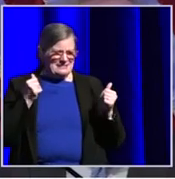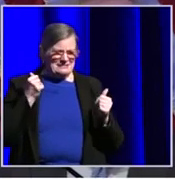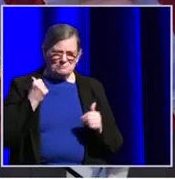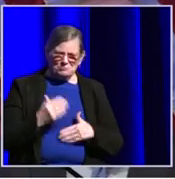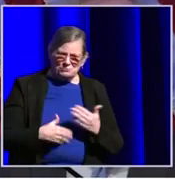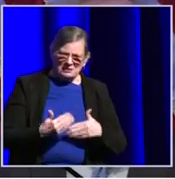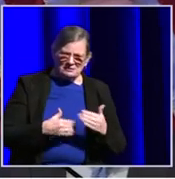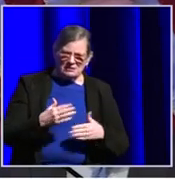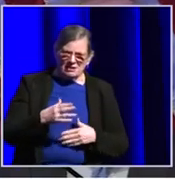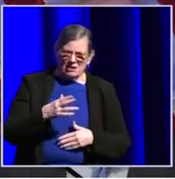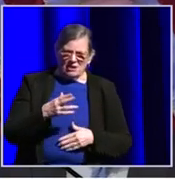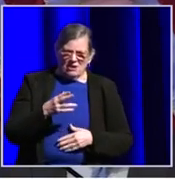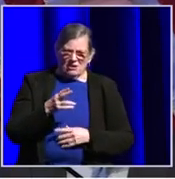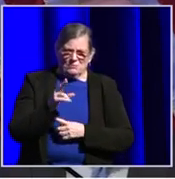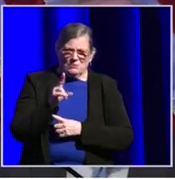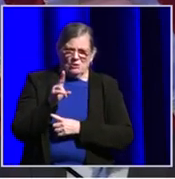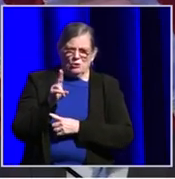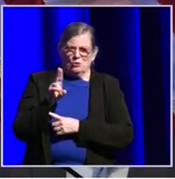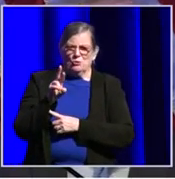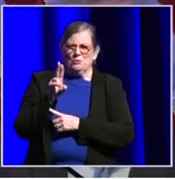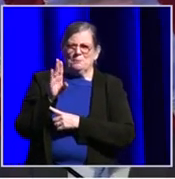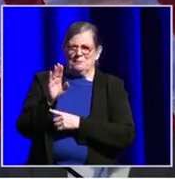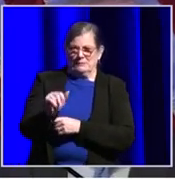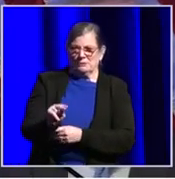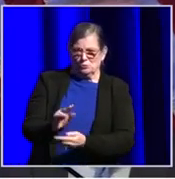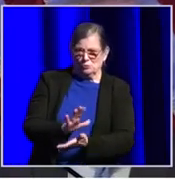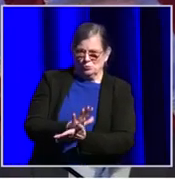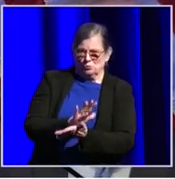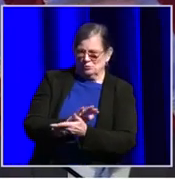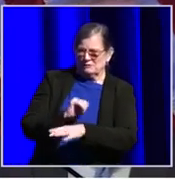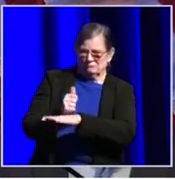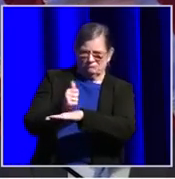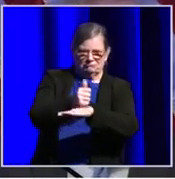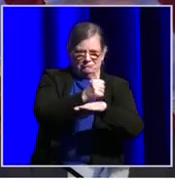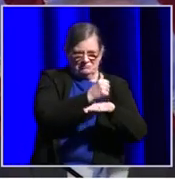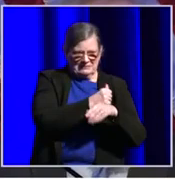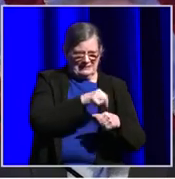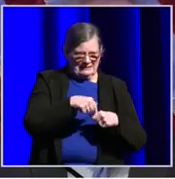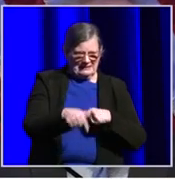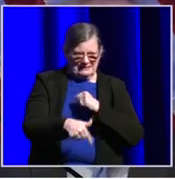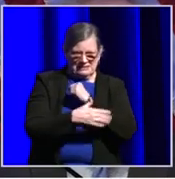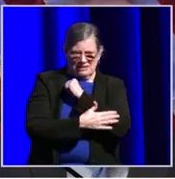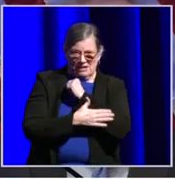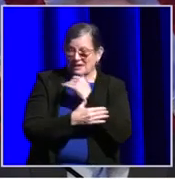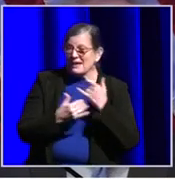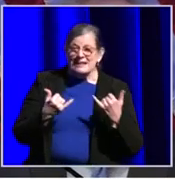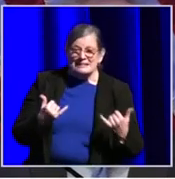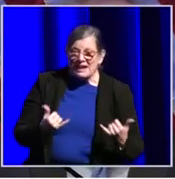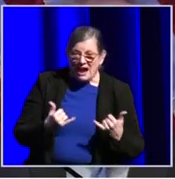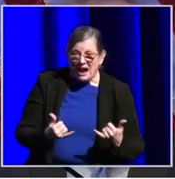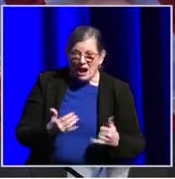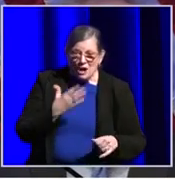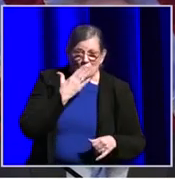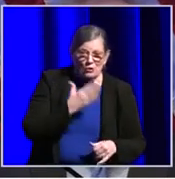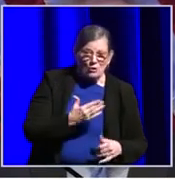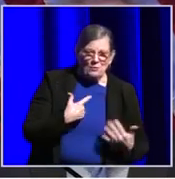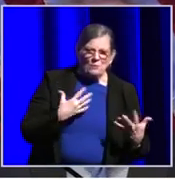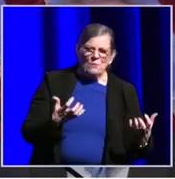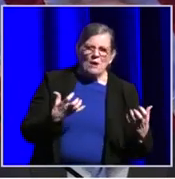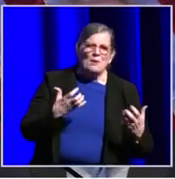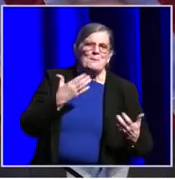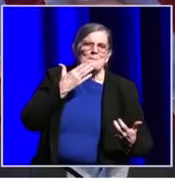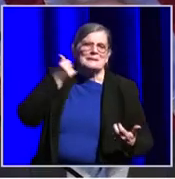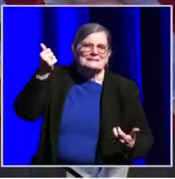country. And now it's our time to make it the best urban school district in the country.